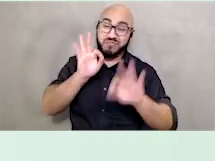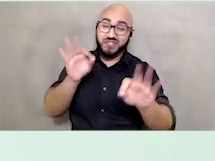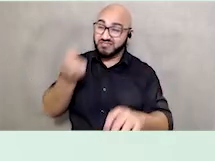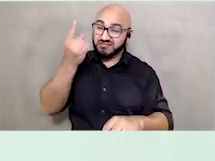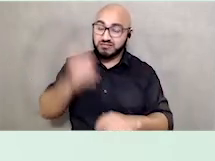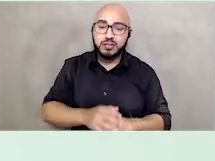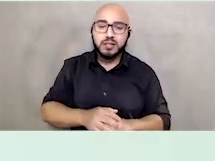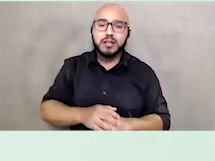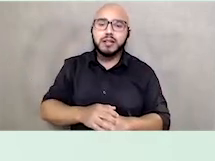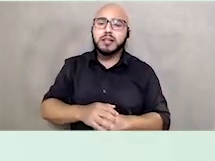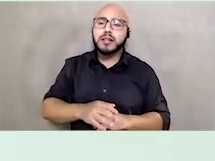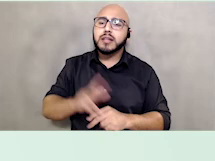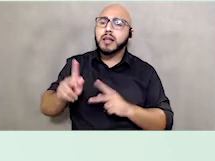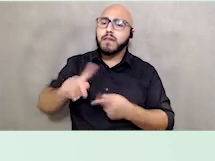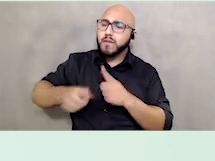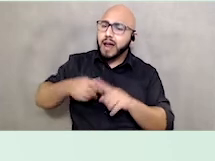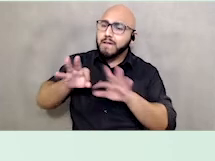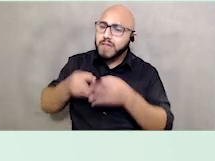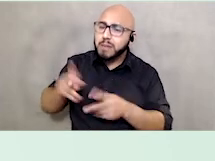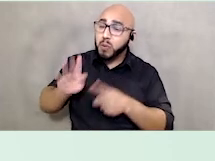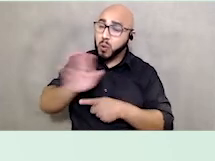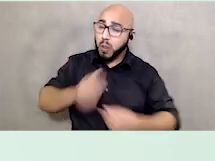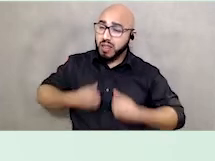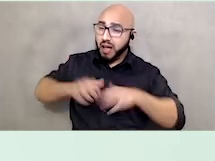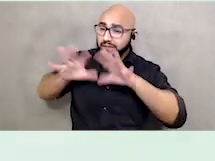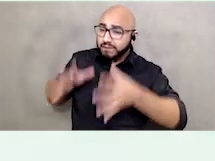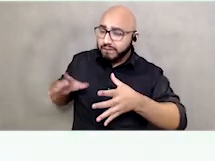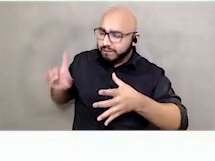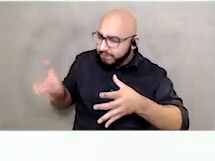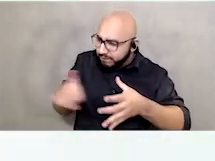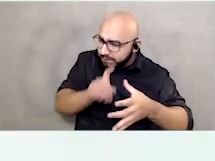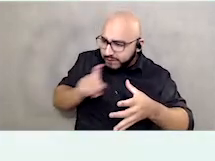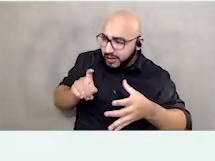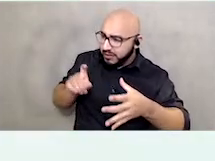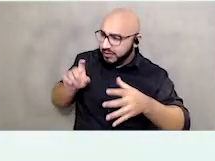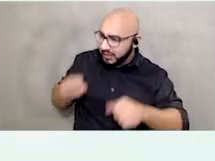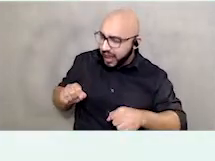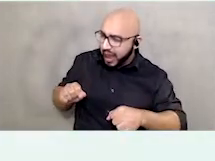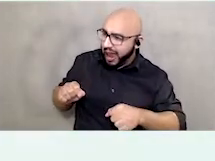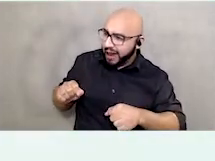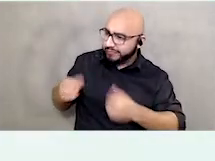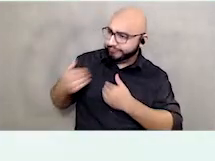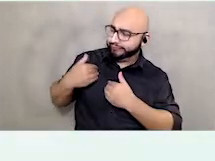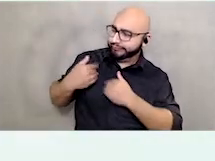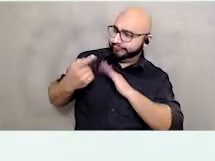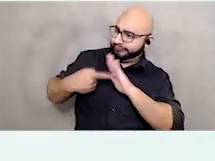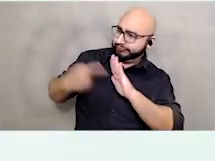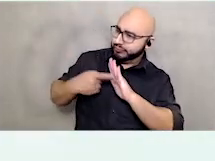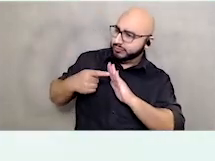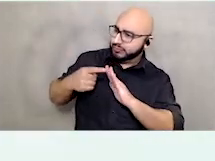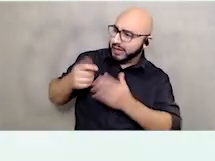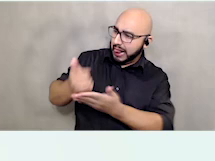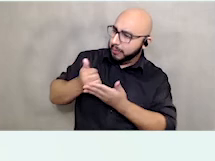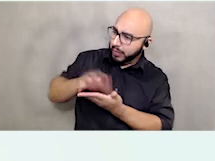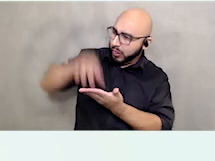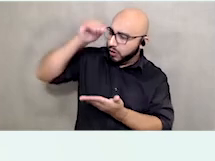can have open discussions and hold each other accountable during your learning journey. The great thing about cultural humility is that it